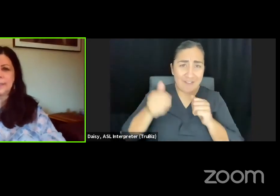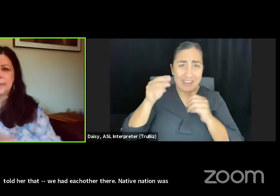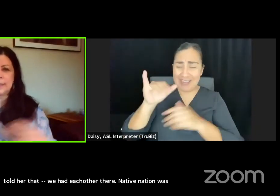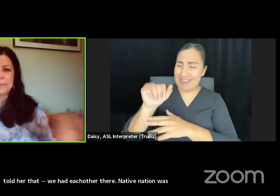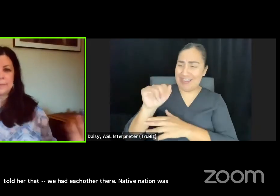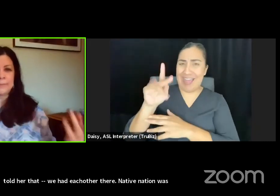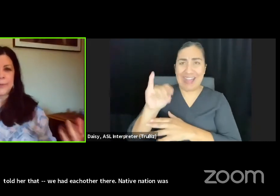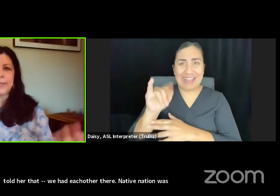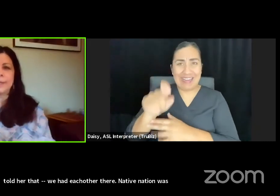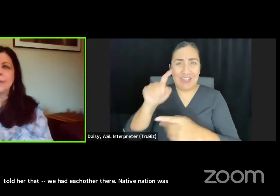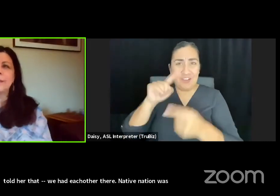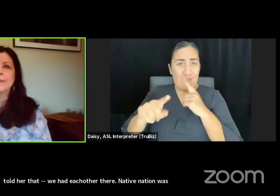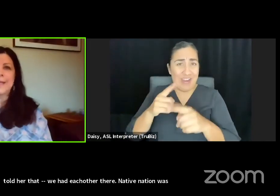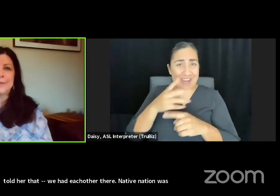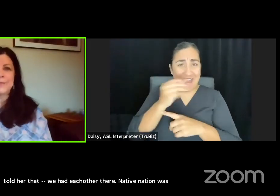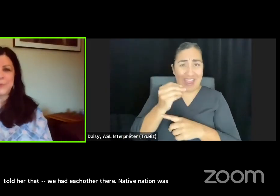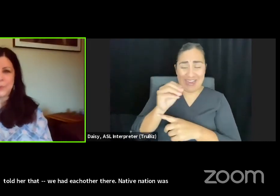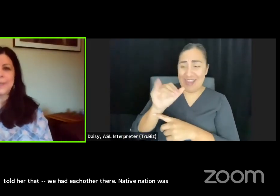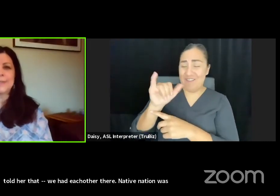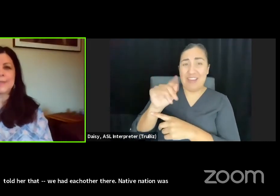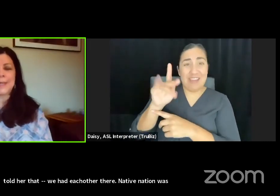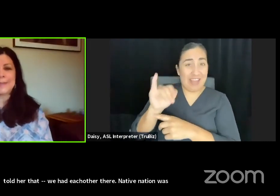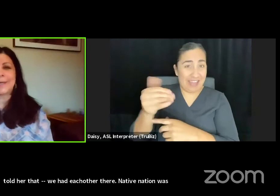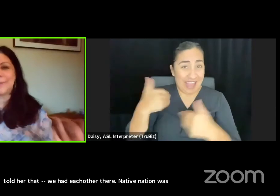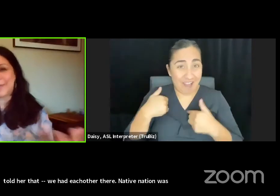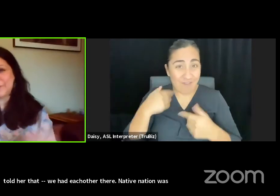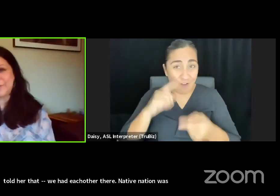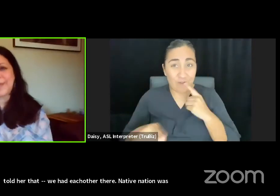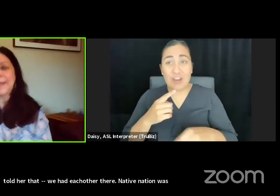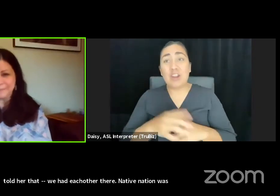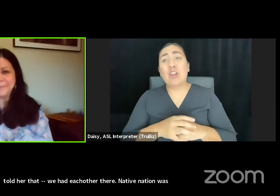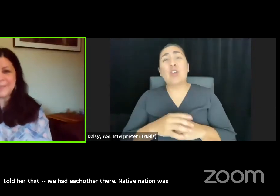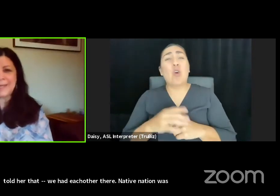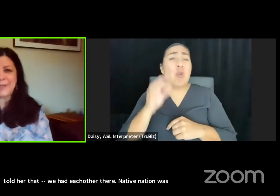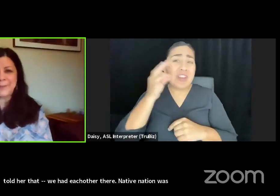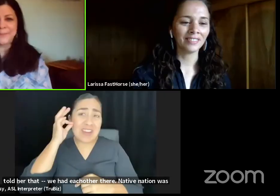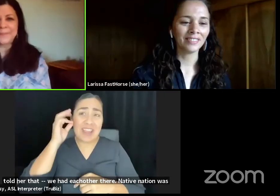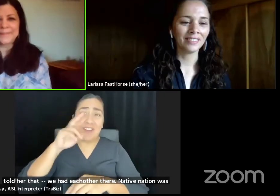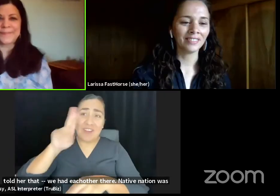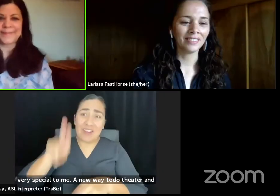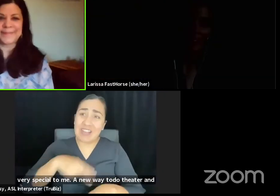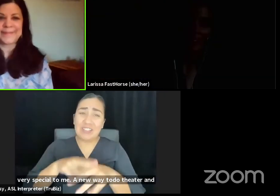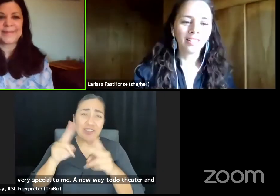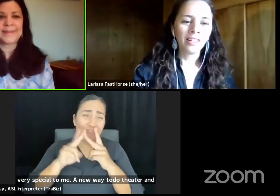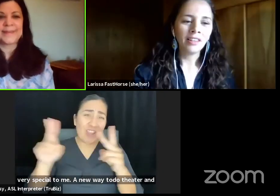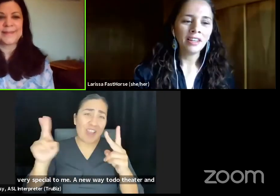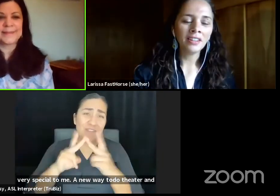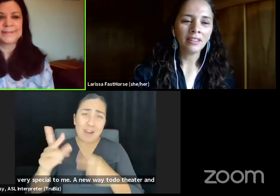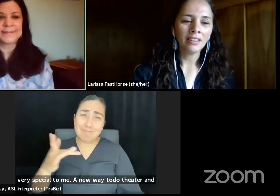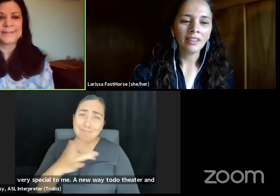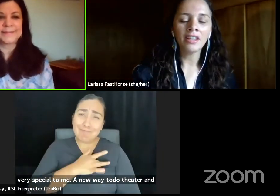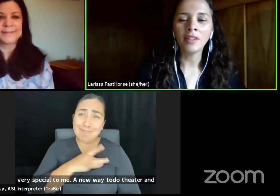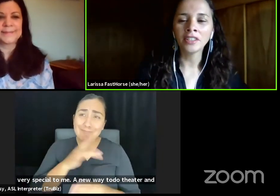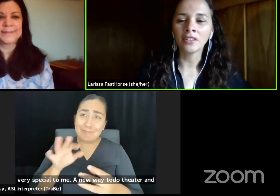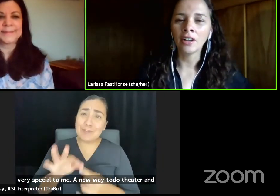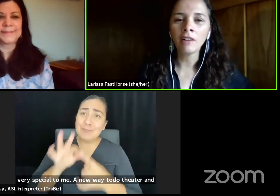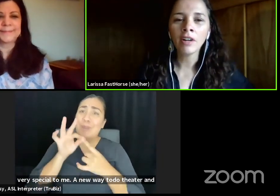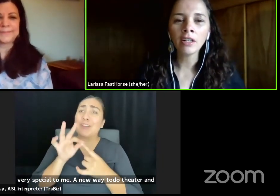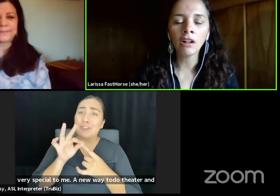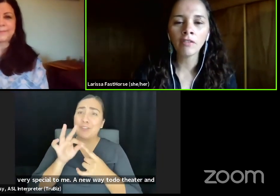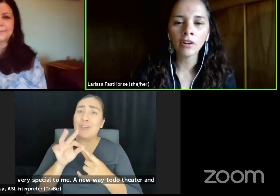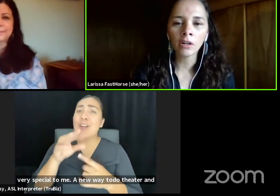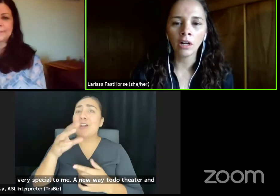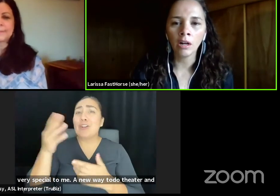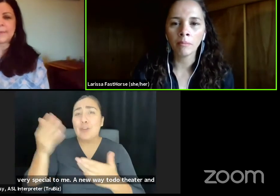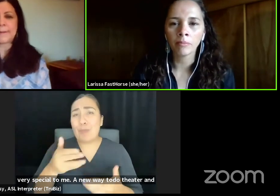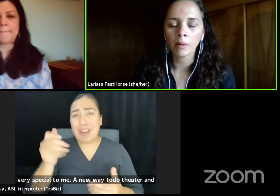and bring in Native stories. And I'm thankful for that. Thank you. Thank you, Esther. I invite